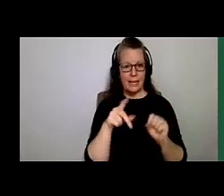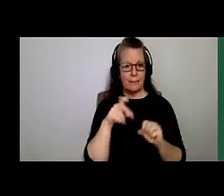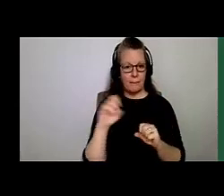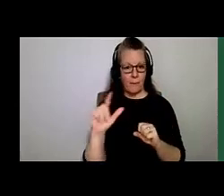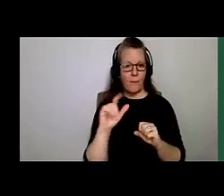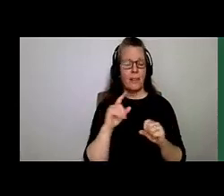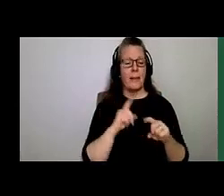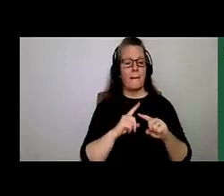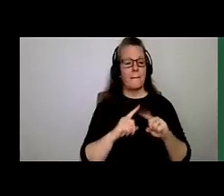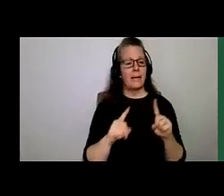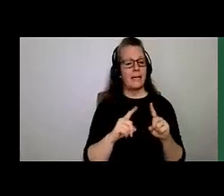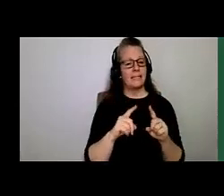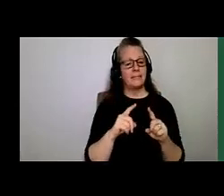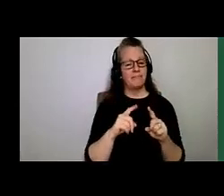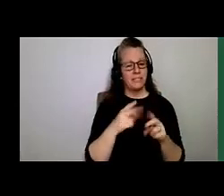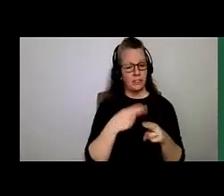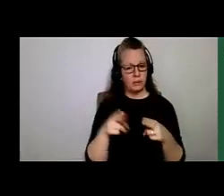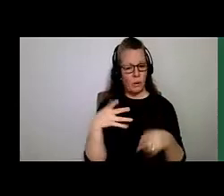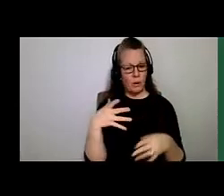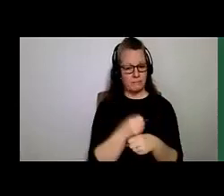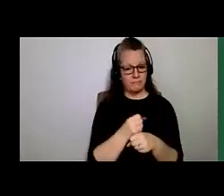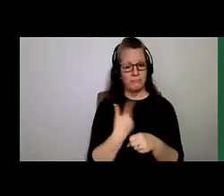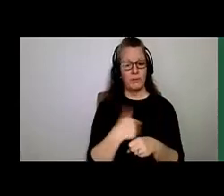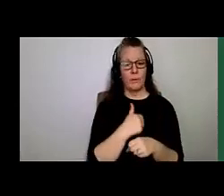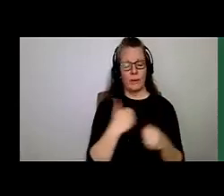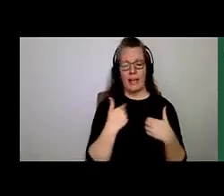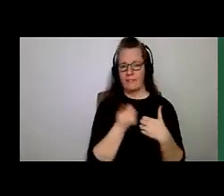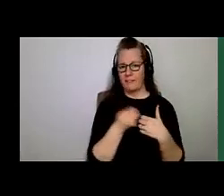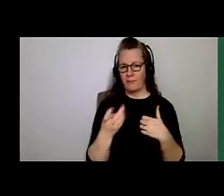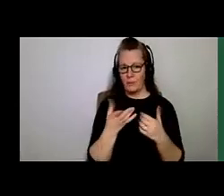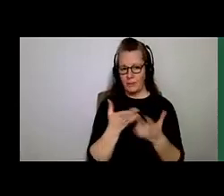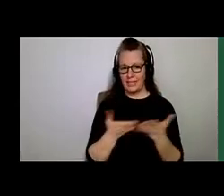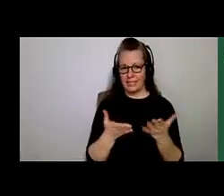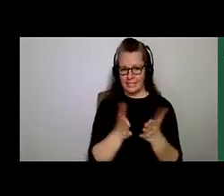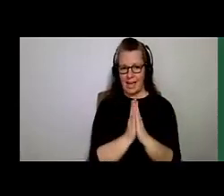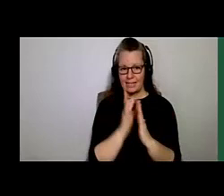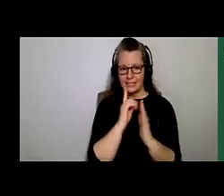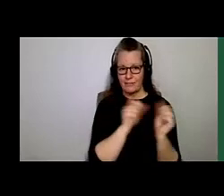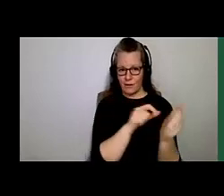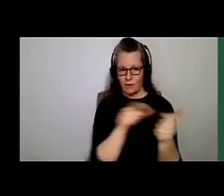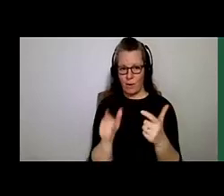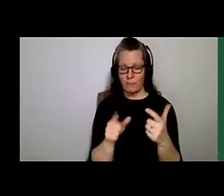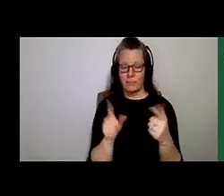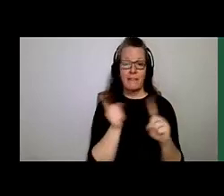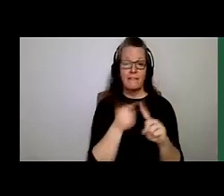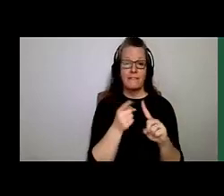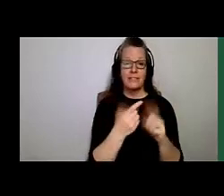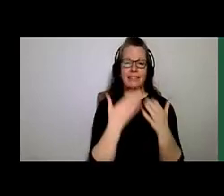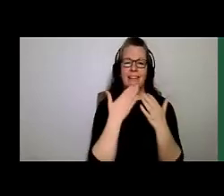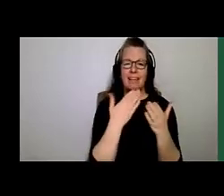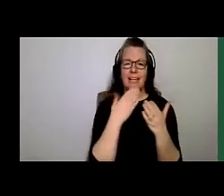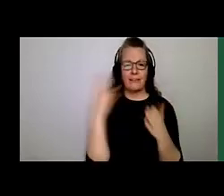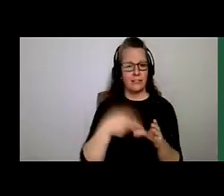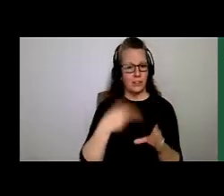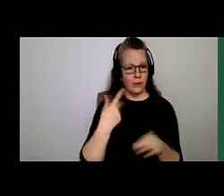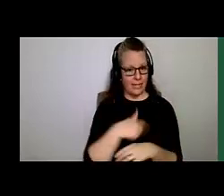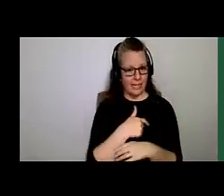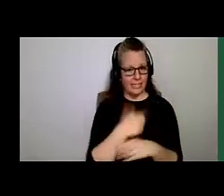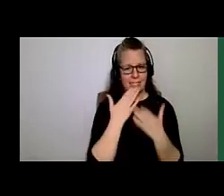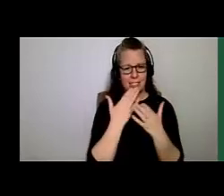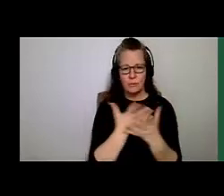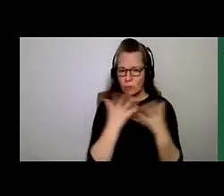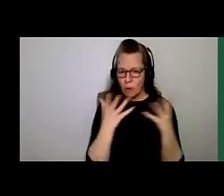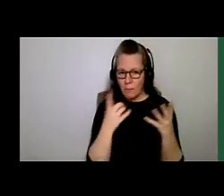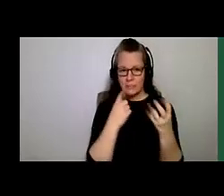But in short, we have a few asks for you all. Thank you, one, for joining us. Thank you so much for the support that